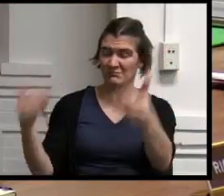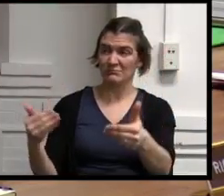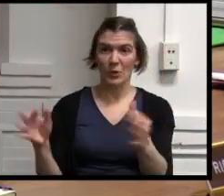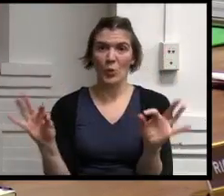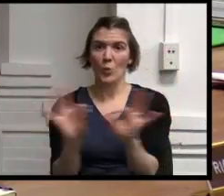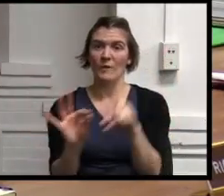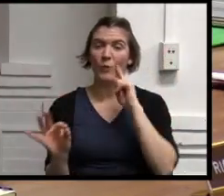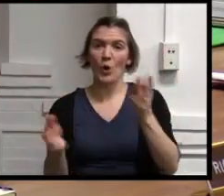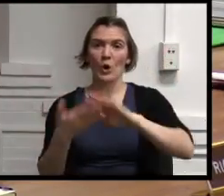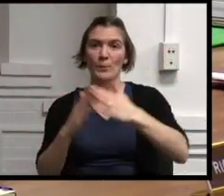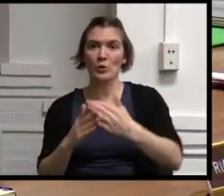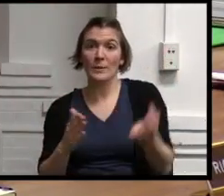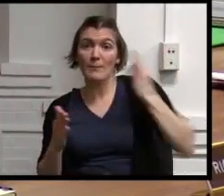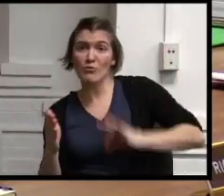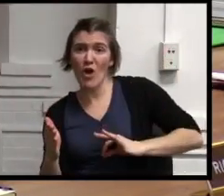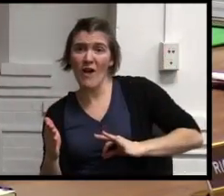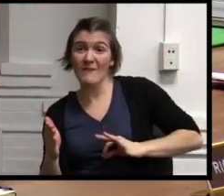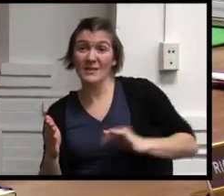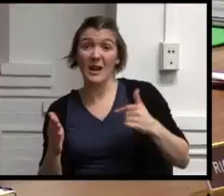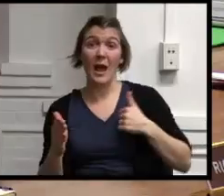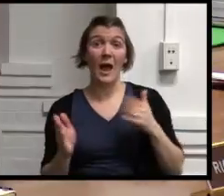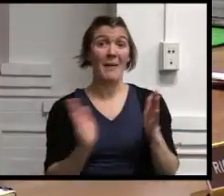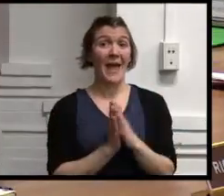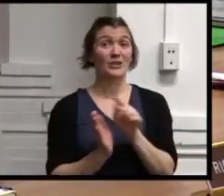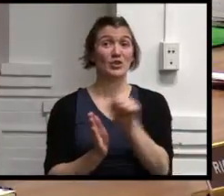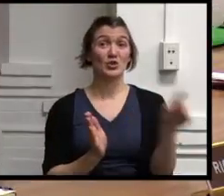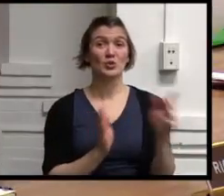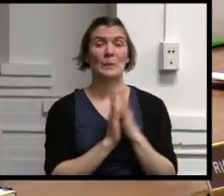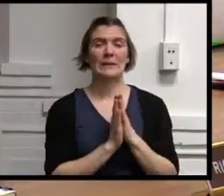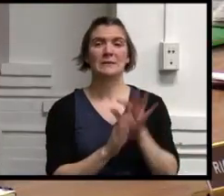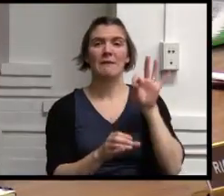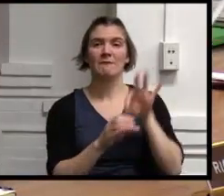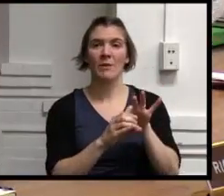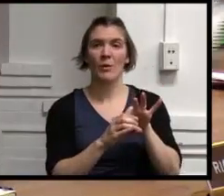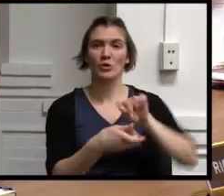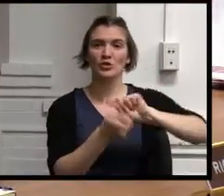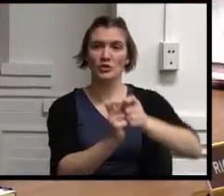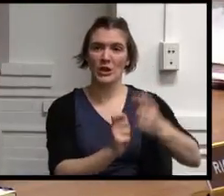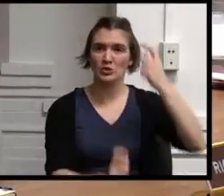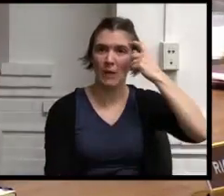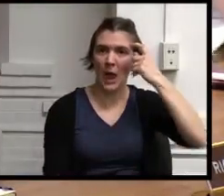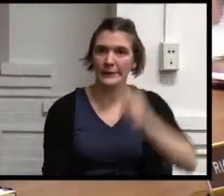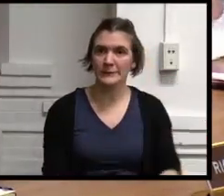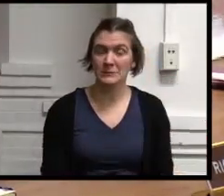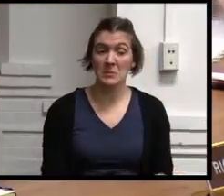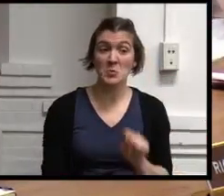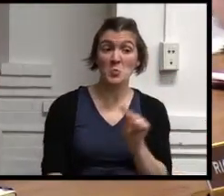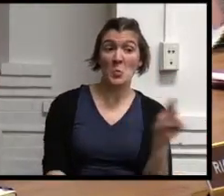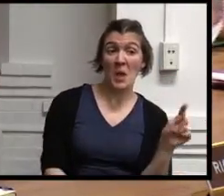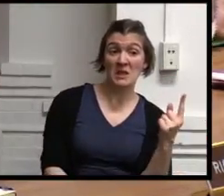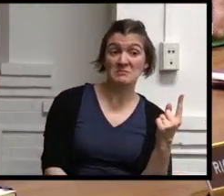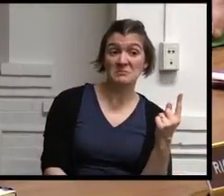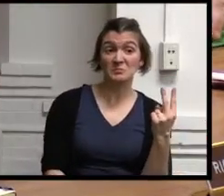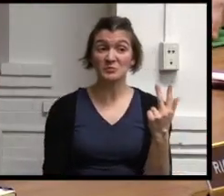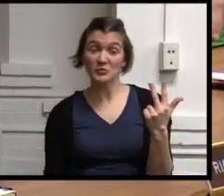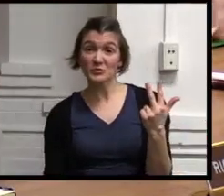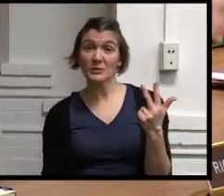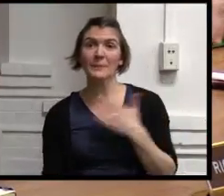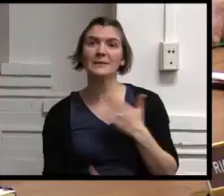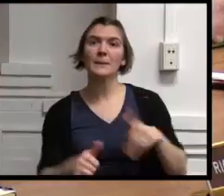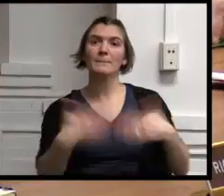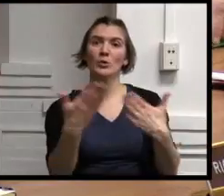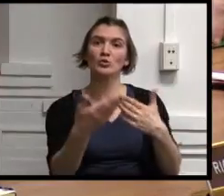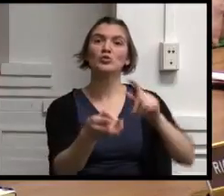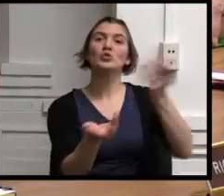community. So I'm asking if one of you, if not all three of you, someone would make a motion